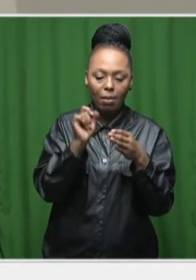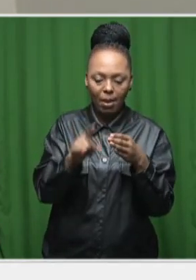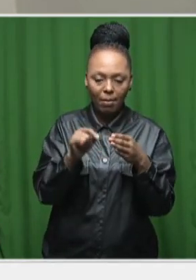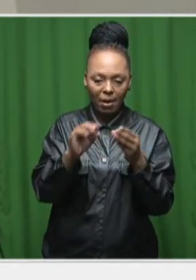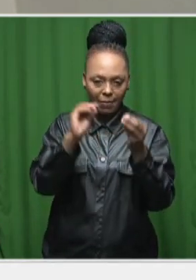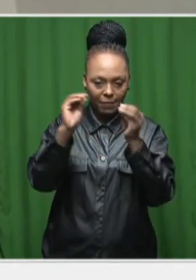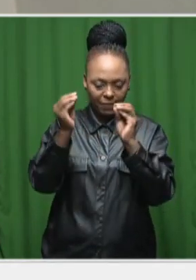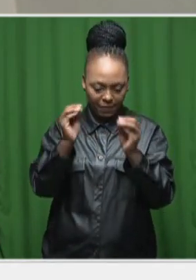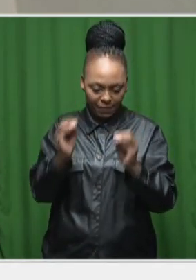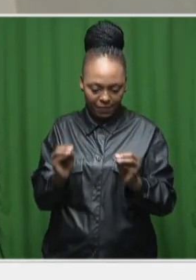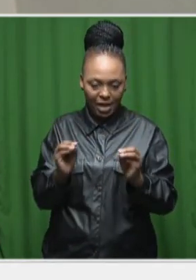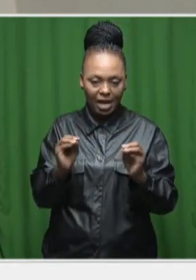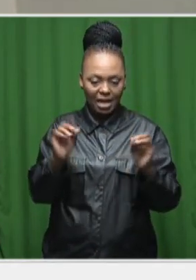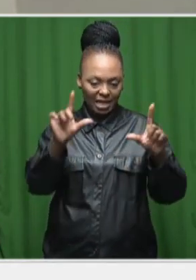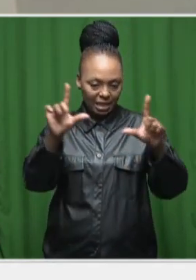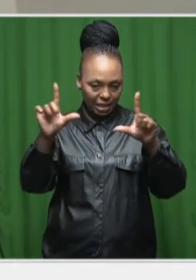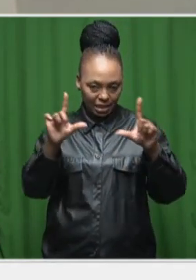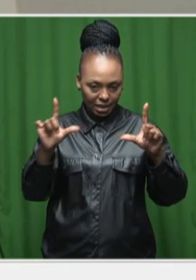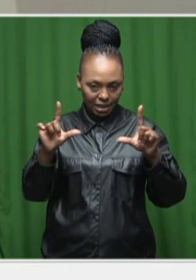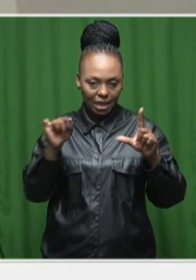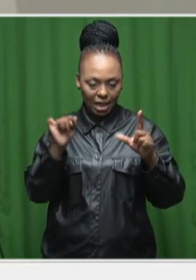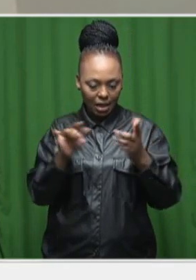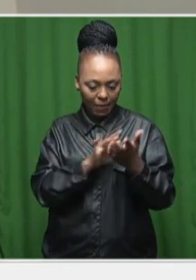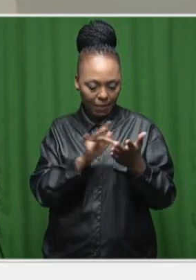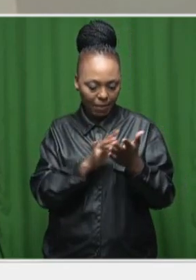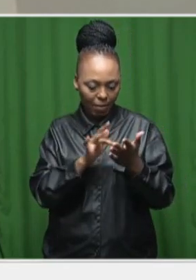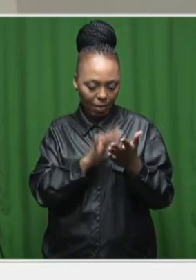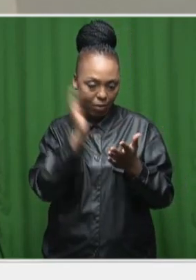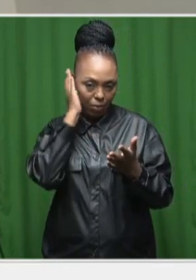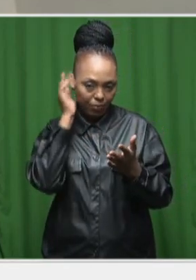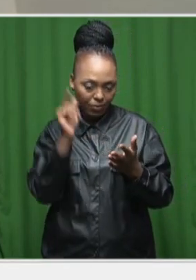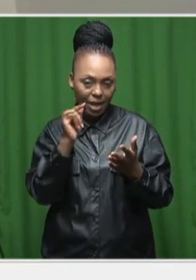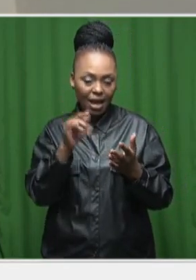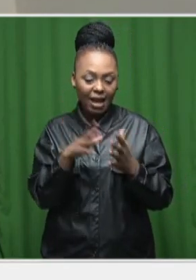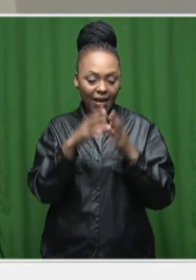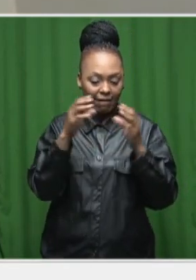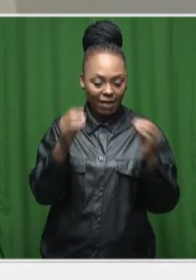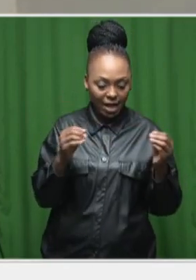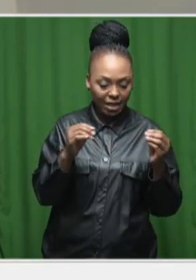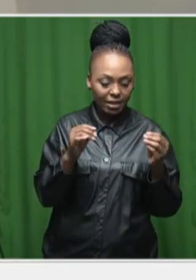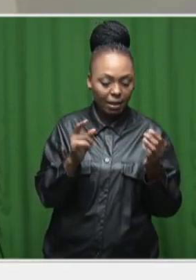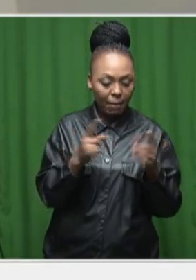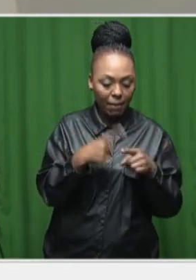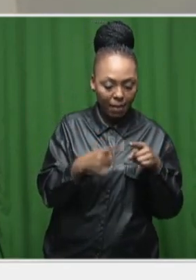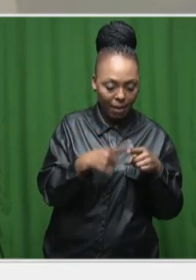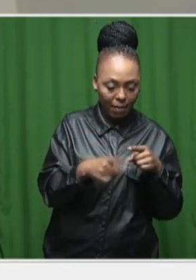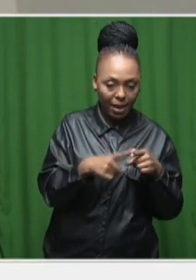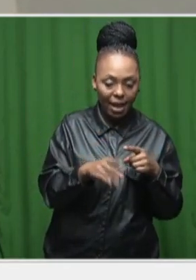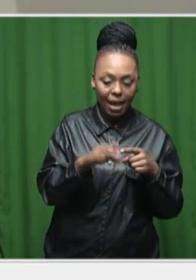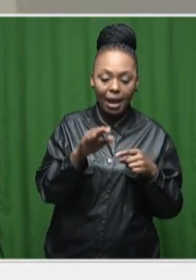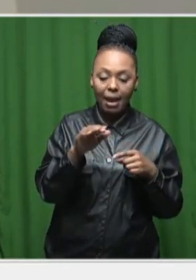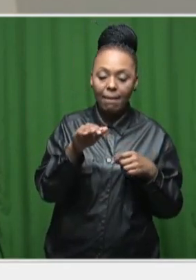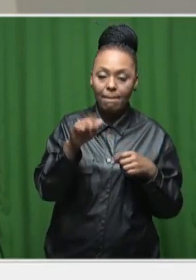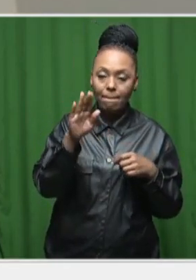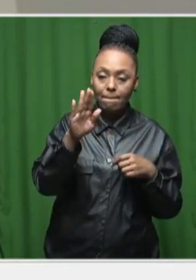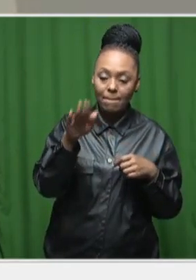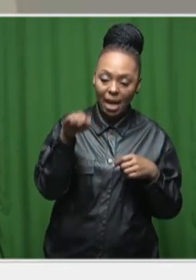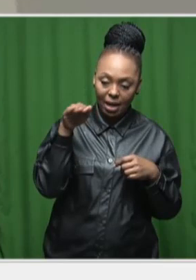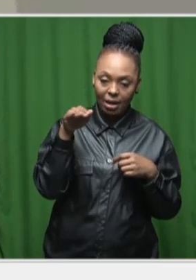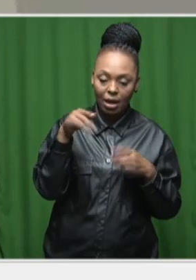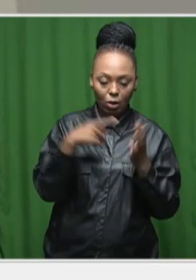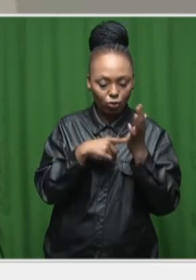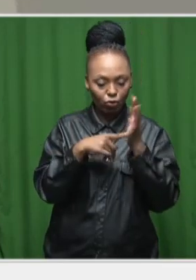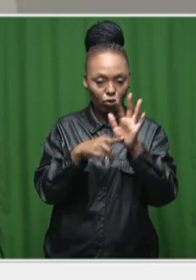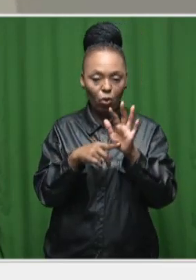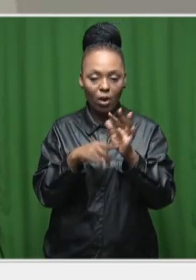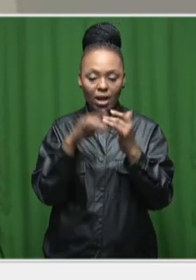back end of the app. So after the children work through the various games, then the back end shows you what their strengths